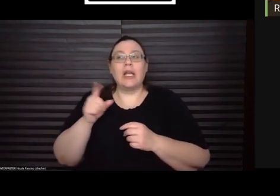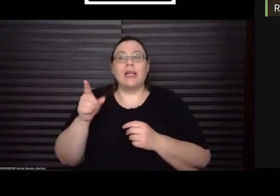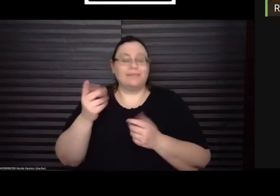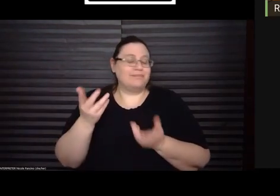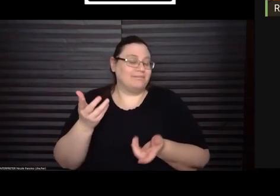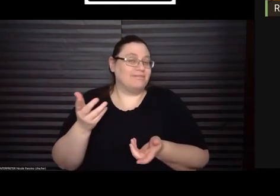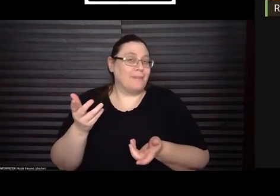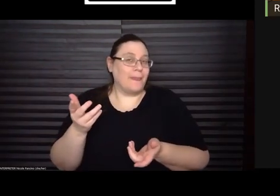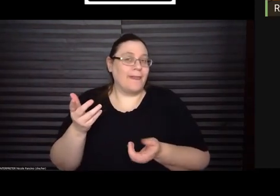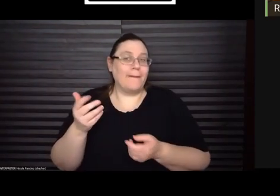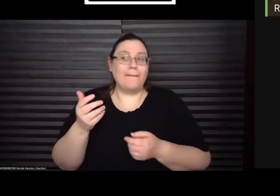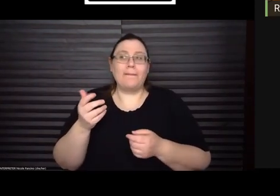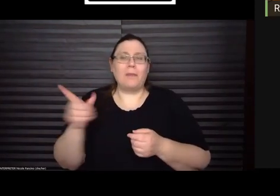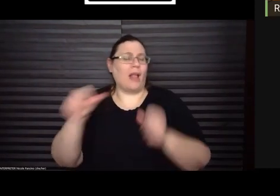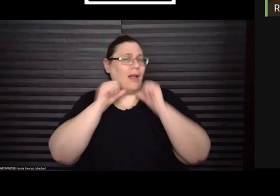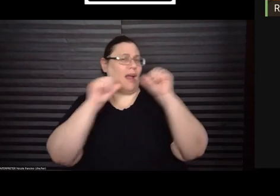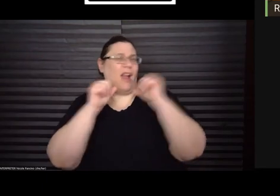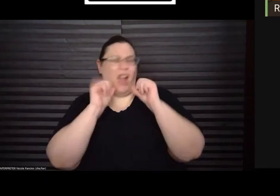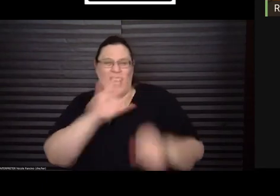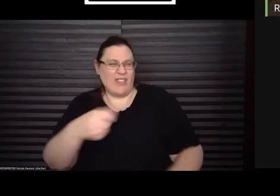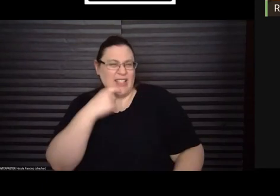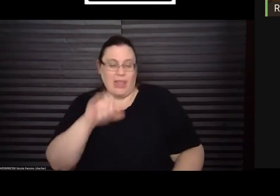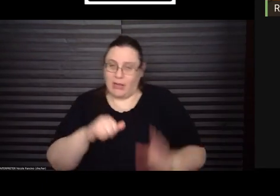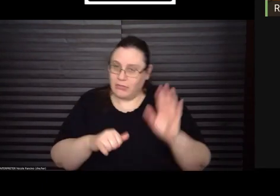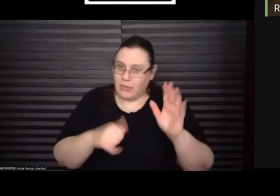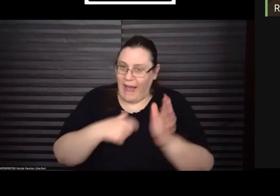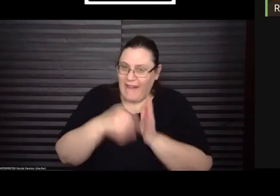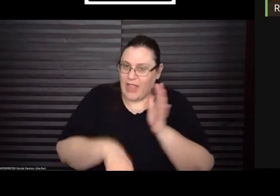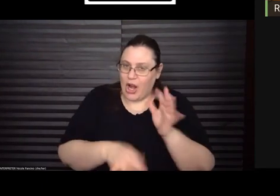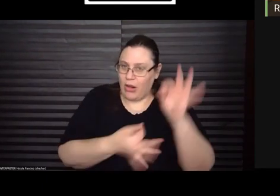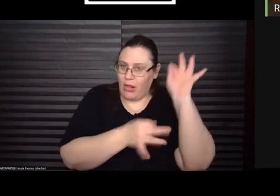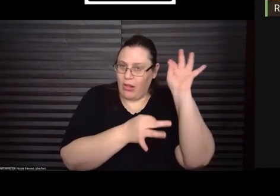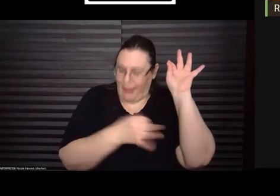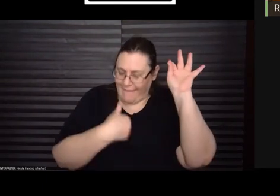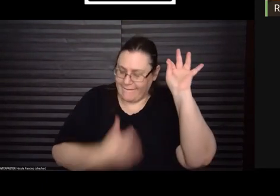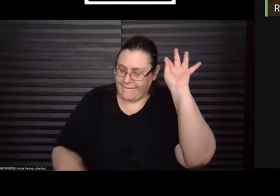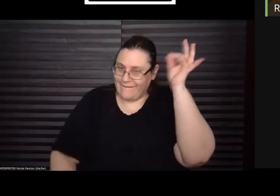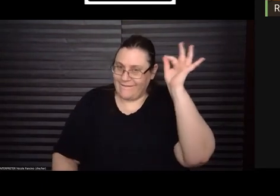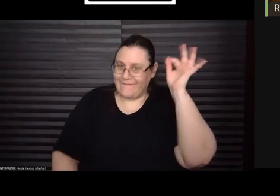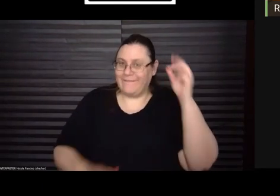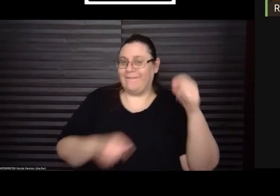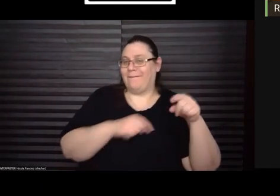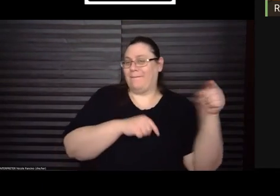Says that, yeah, he denies that he said that, but I have the article.